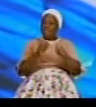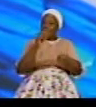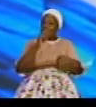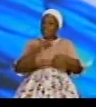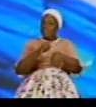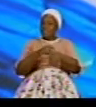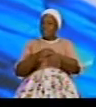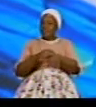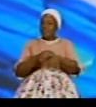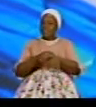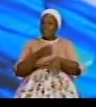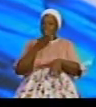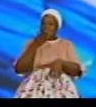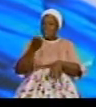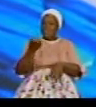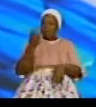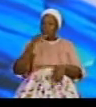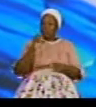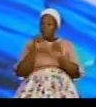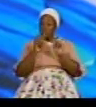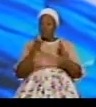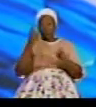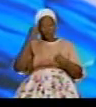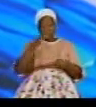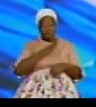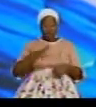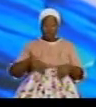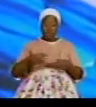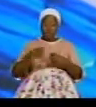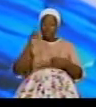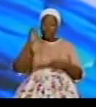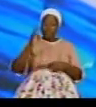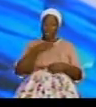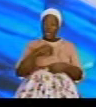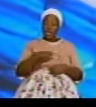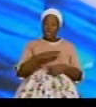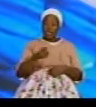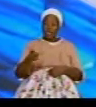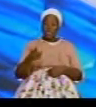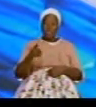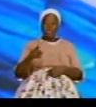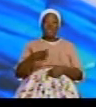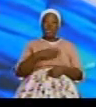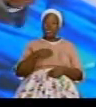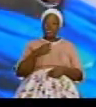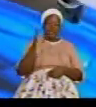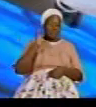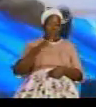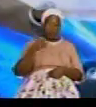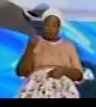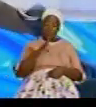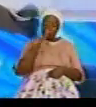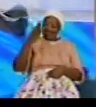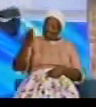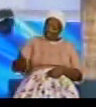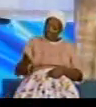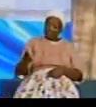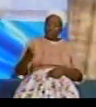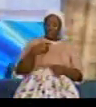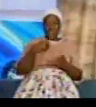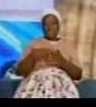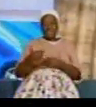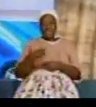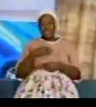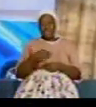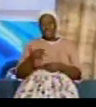was opportunity for Christ to preach, and they will always come. They will come